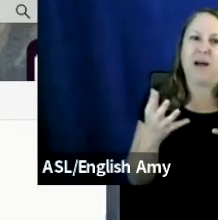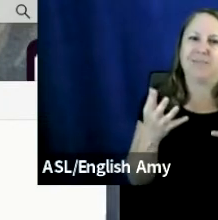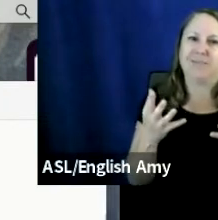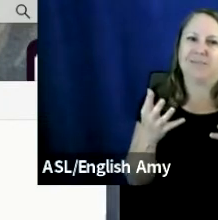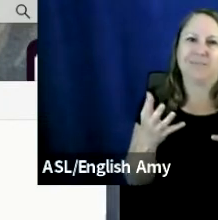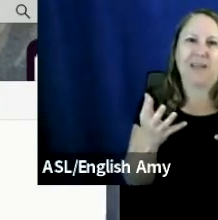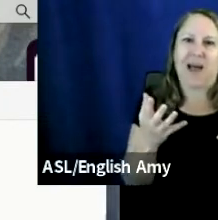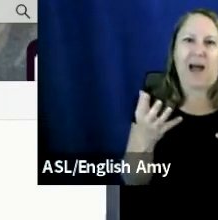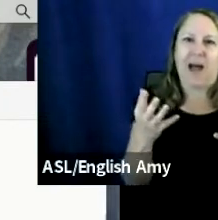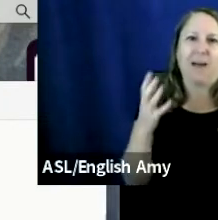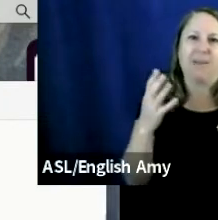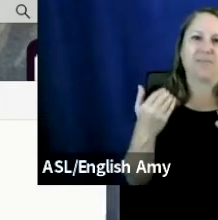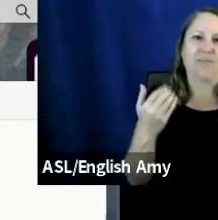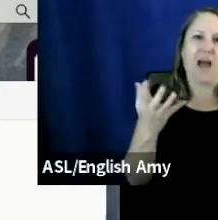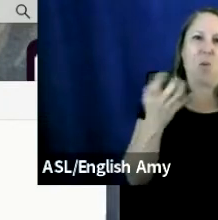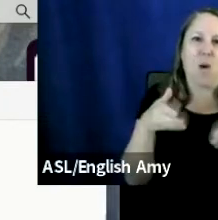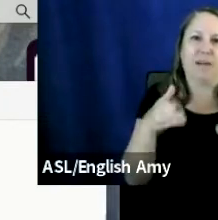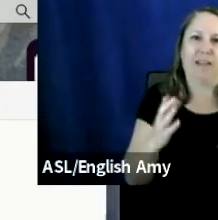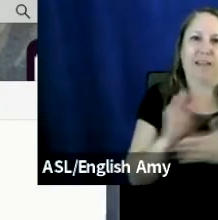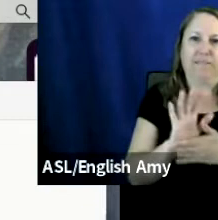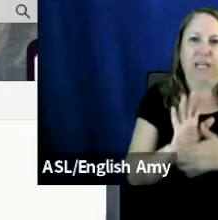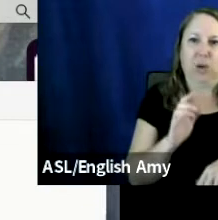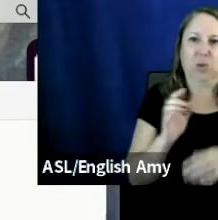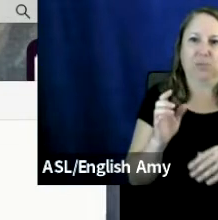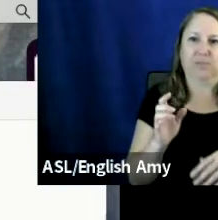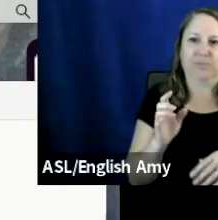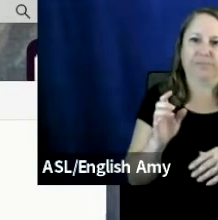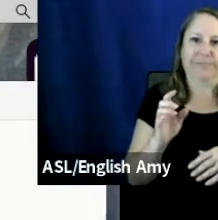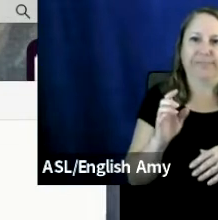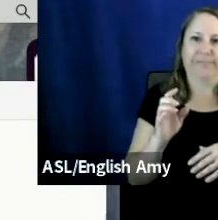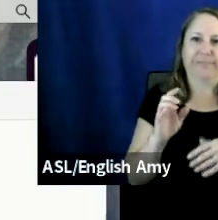such troubles with, yes.